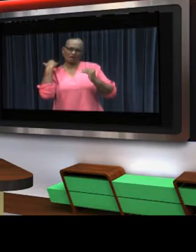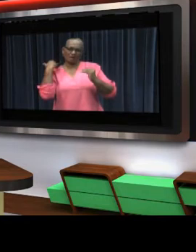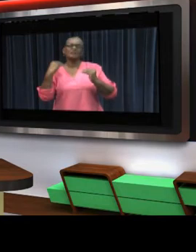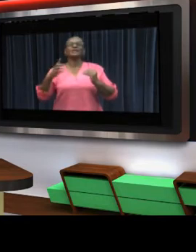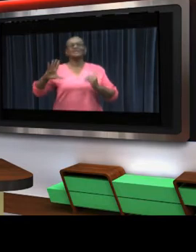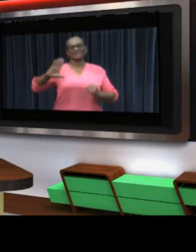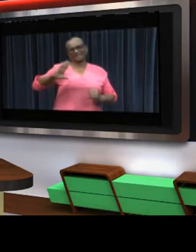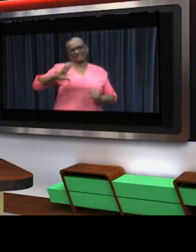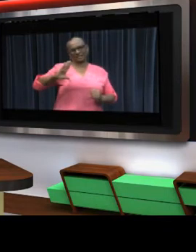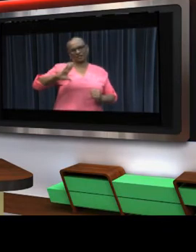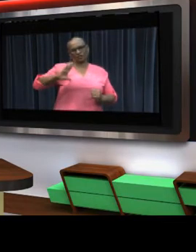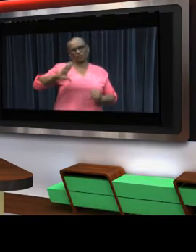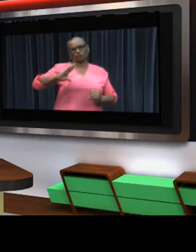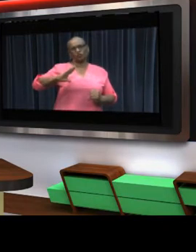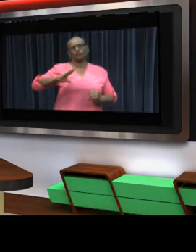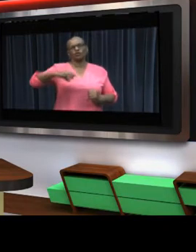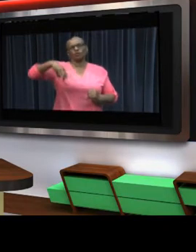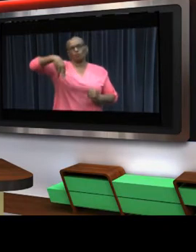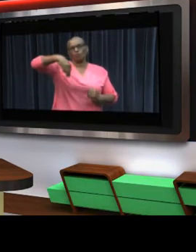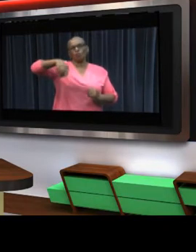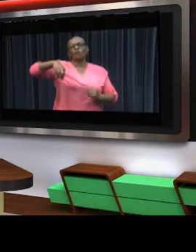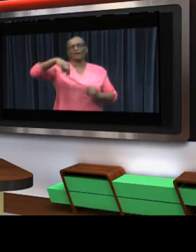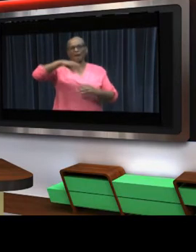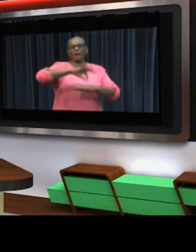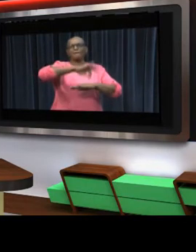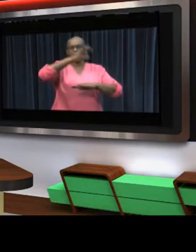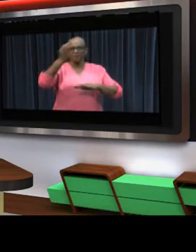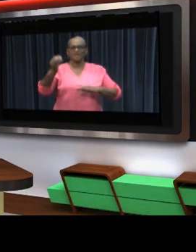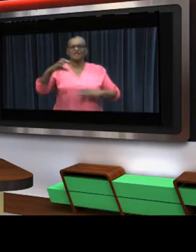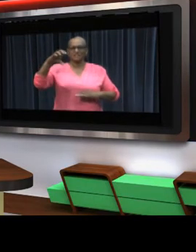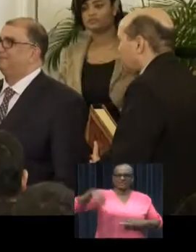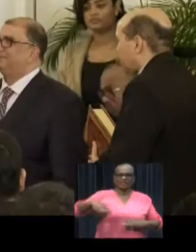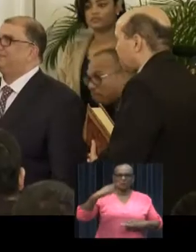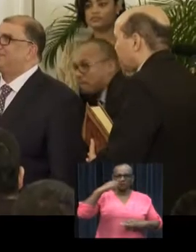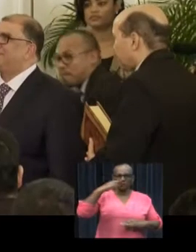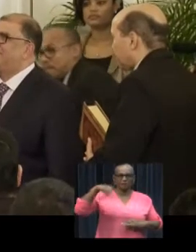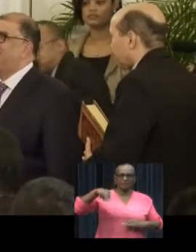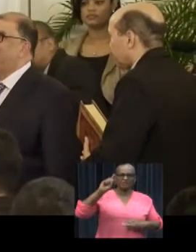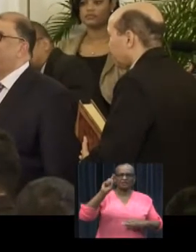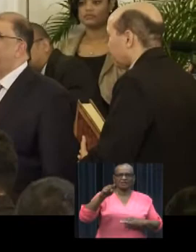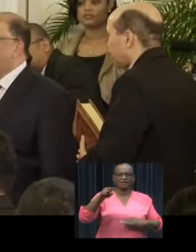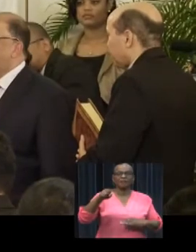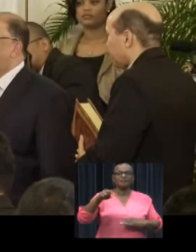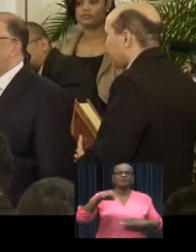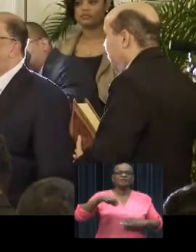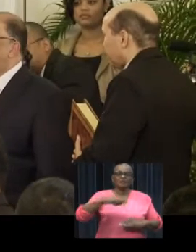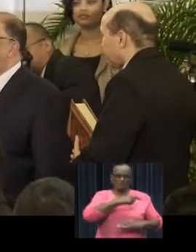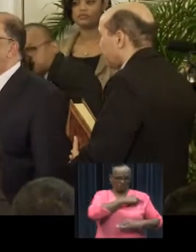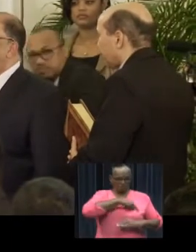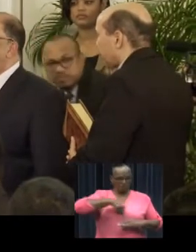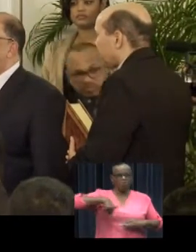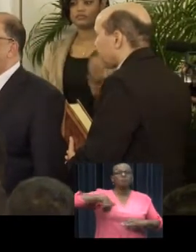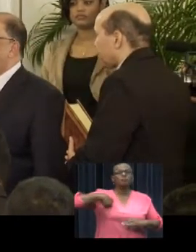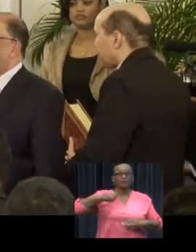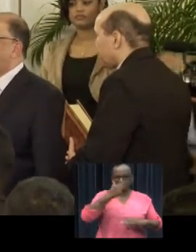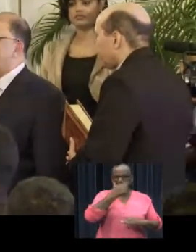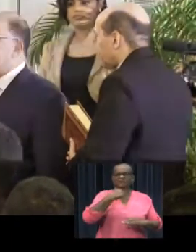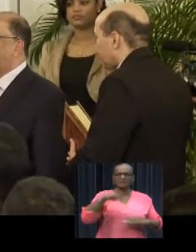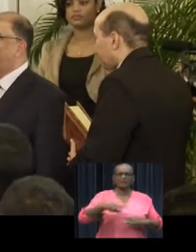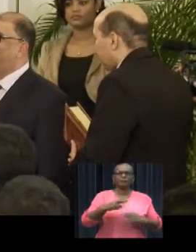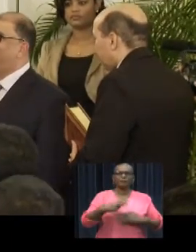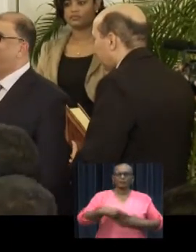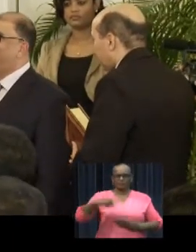the director of the Mungra Medical Center in Nikeri. President Bouterse emphasized at